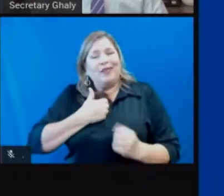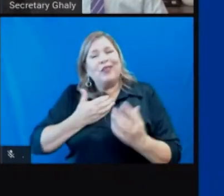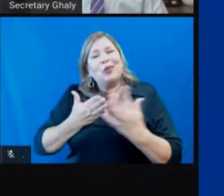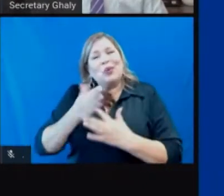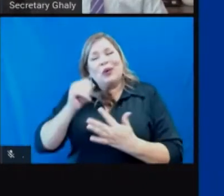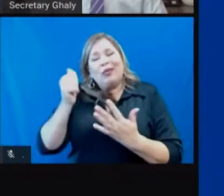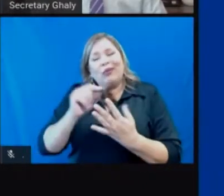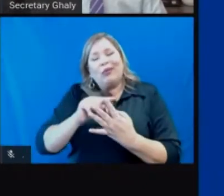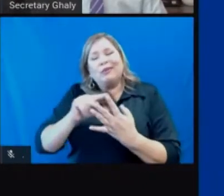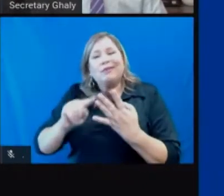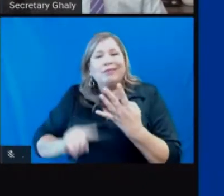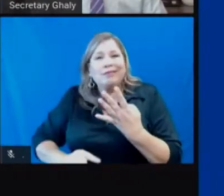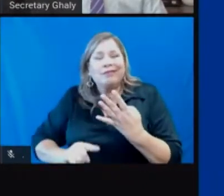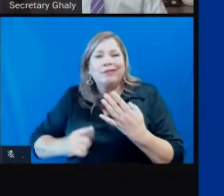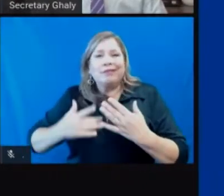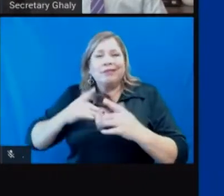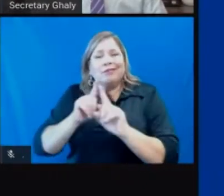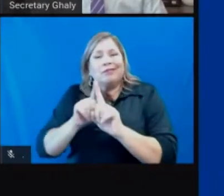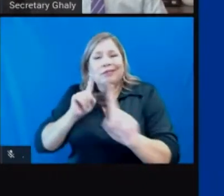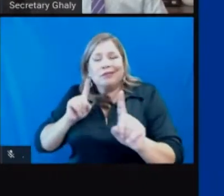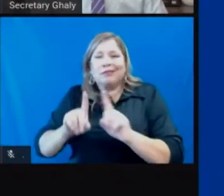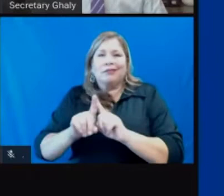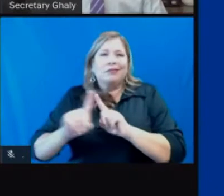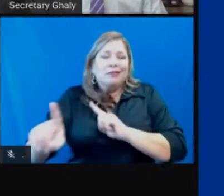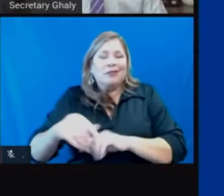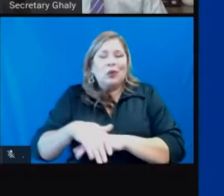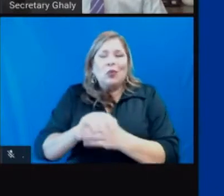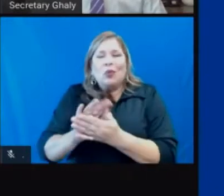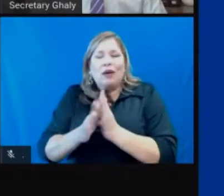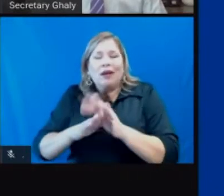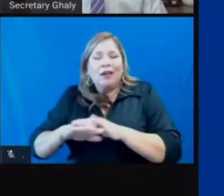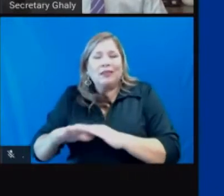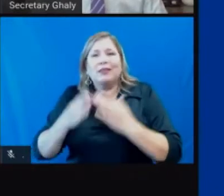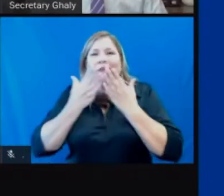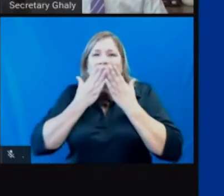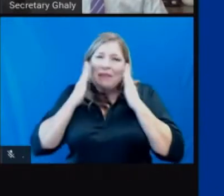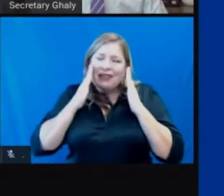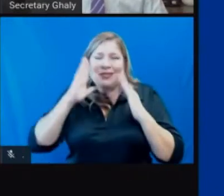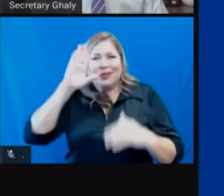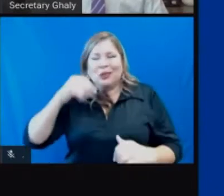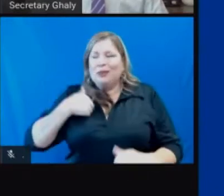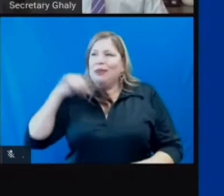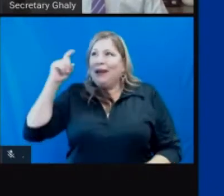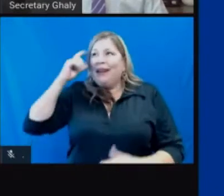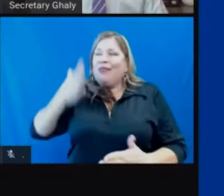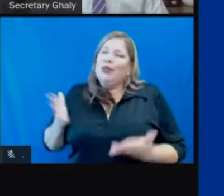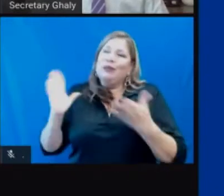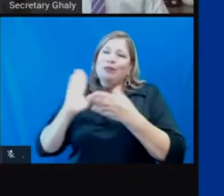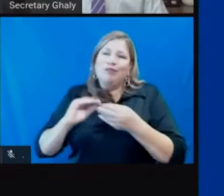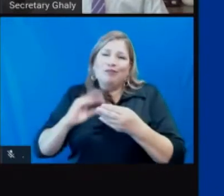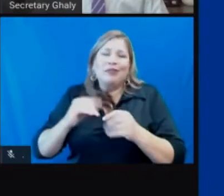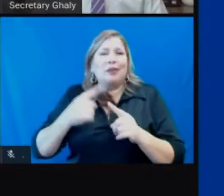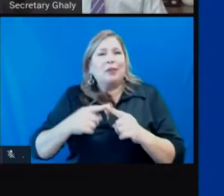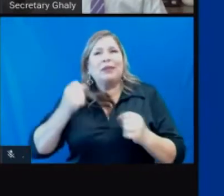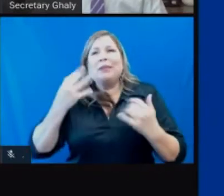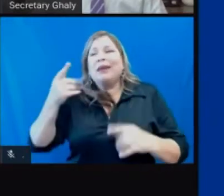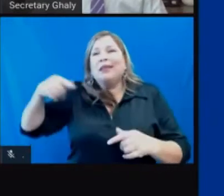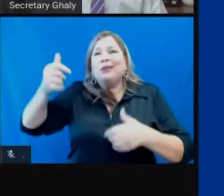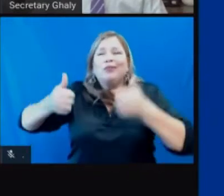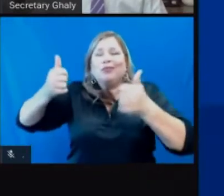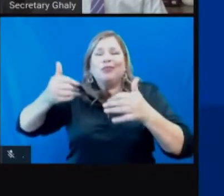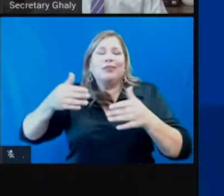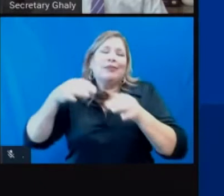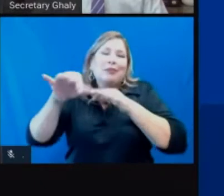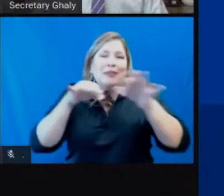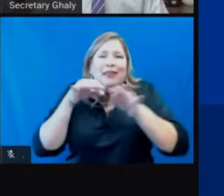and different interventions we've been talking about, both the governor and I, local public health, national public health leaders for many, many months